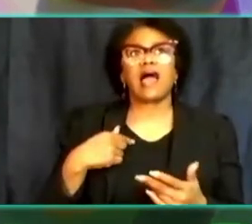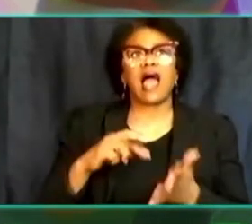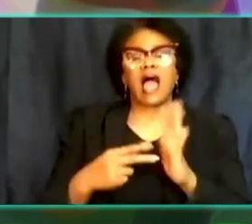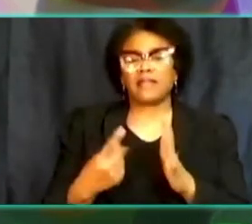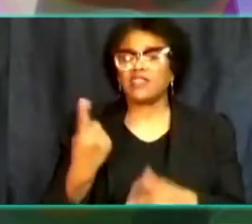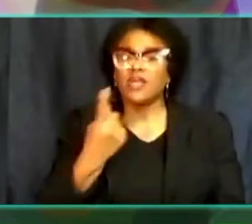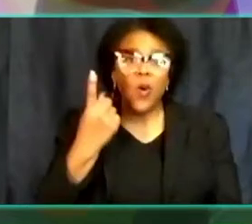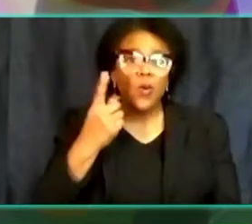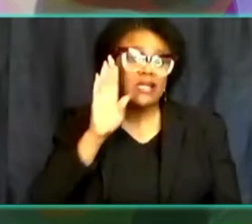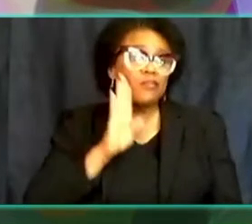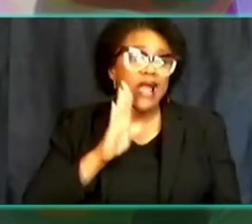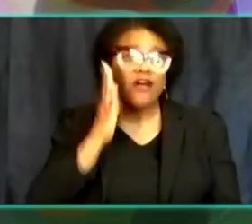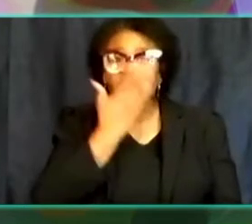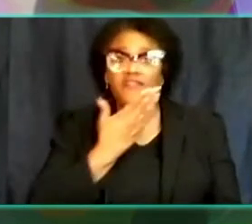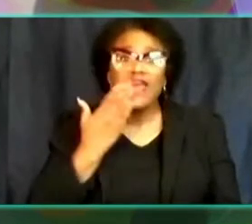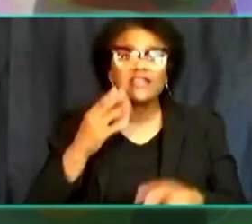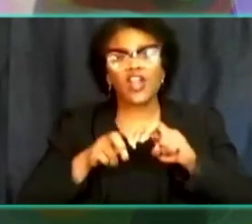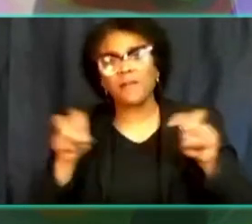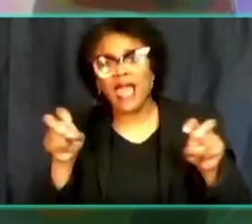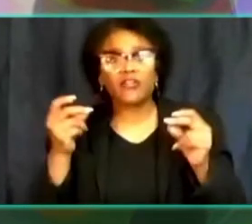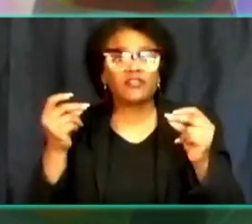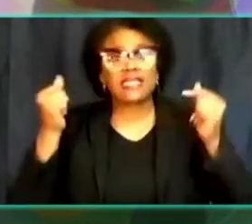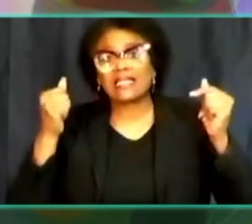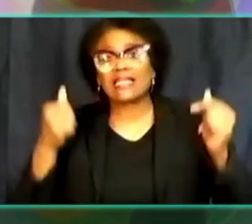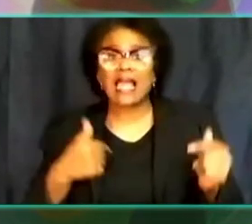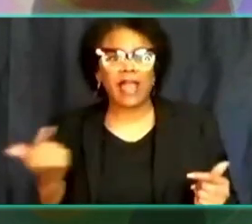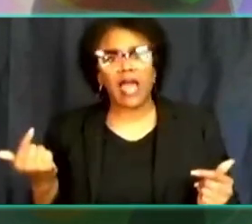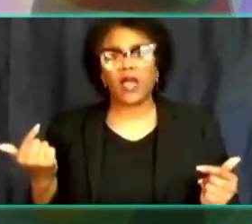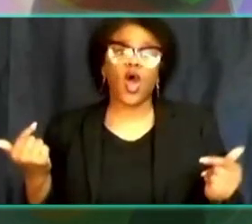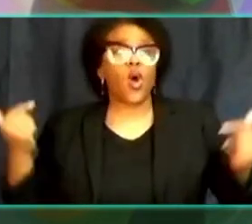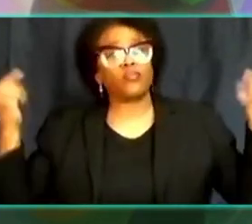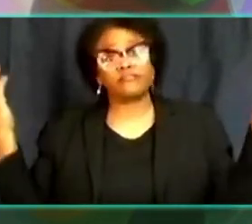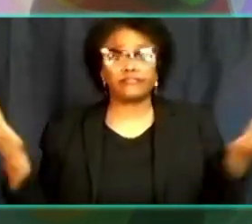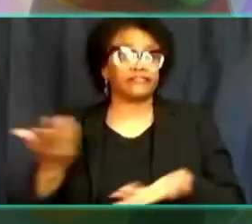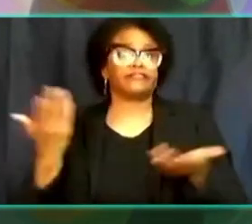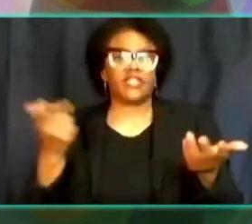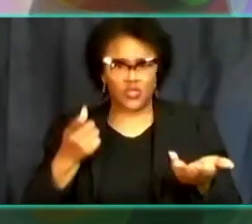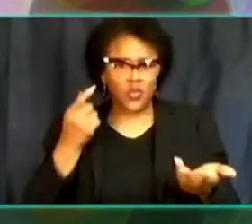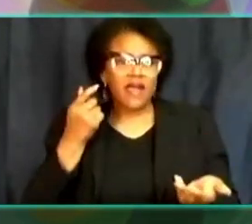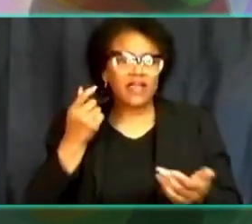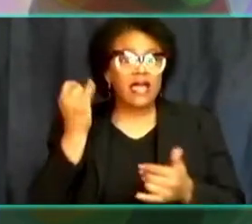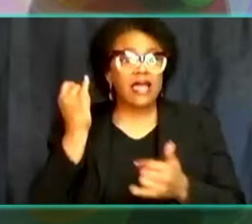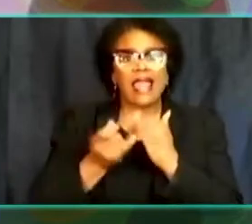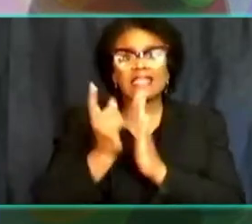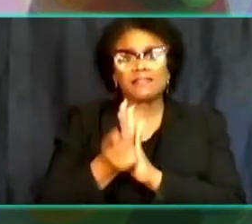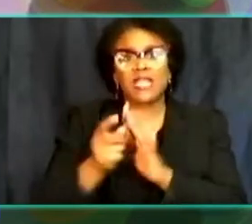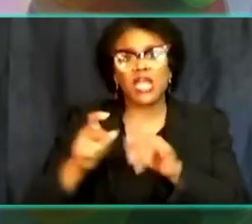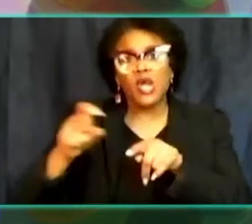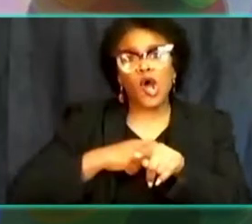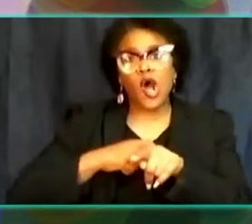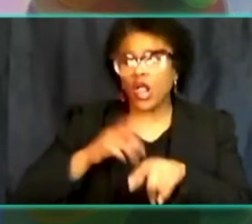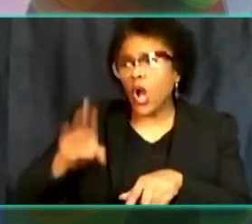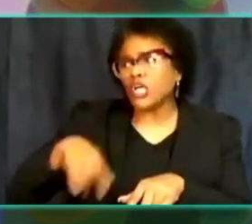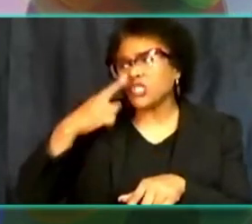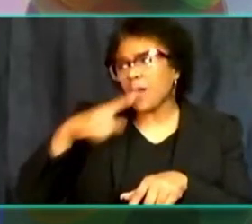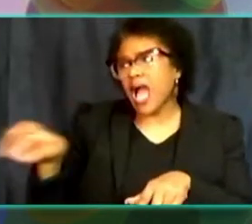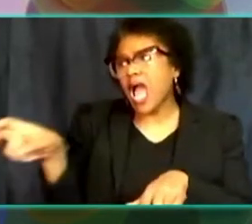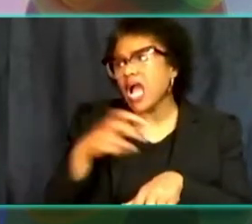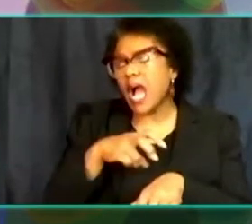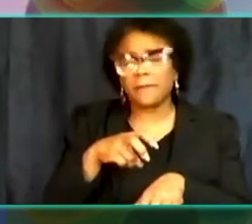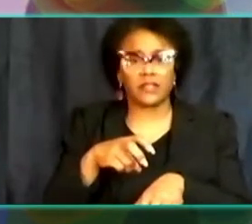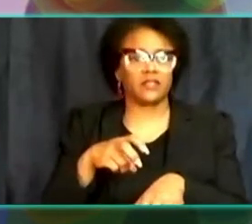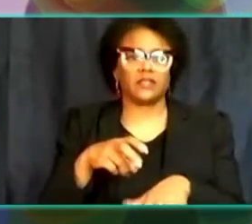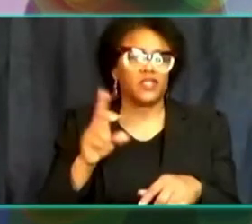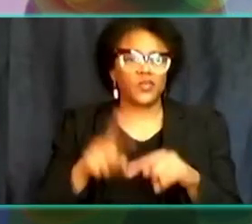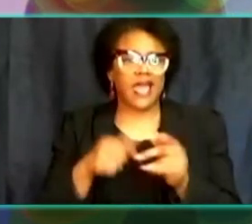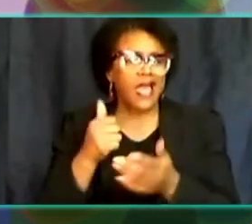brown face on a panel, suddenly I'm like, oh, and you know, you got that last minute call. It's mm-hmm. like, you can't mm-hmm. help but